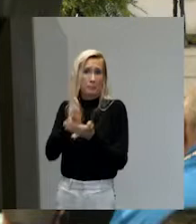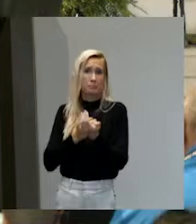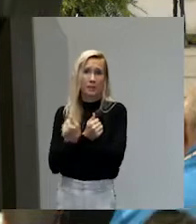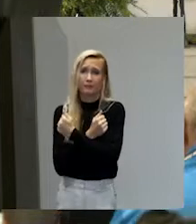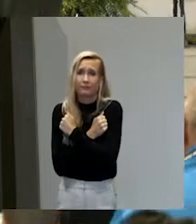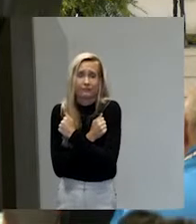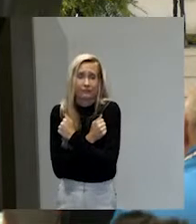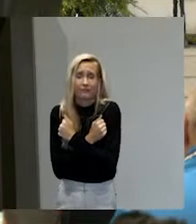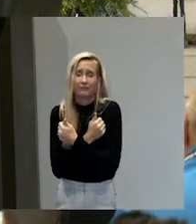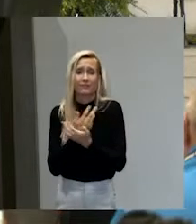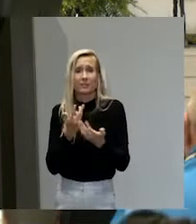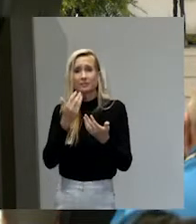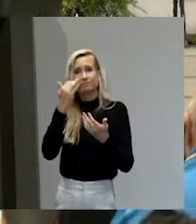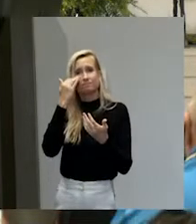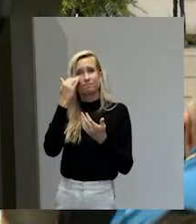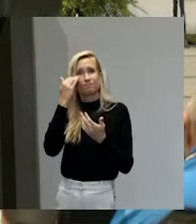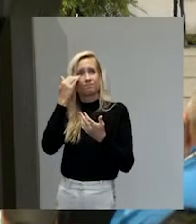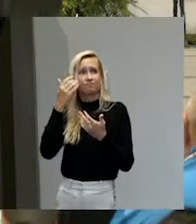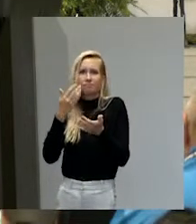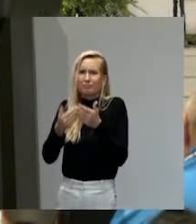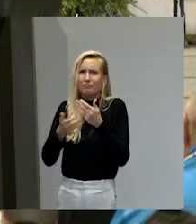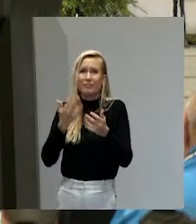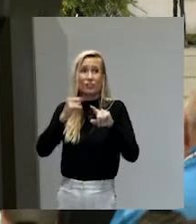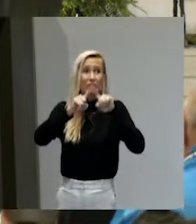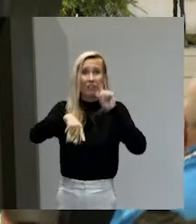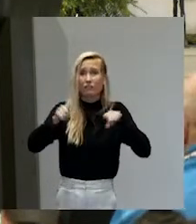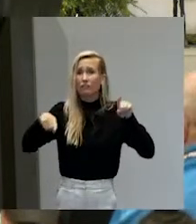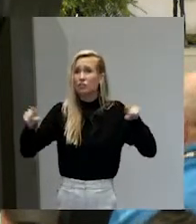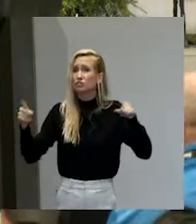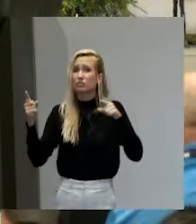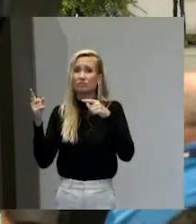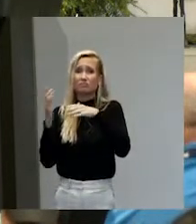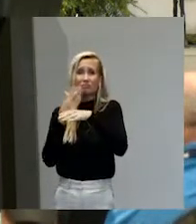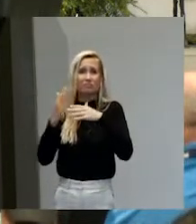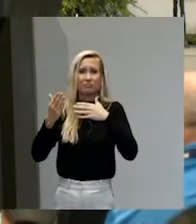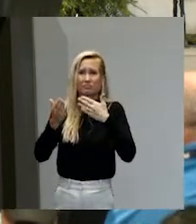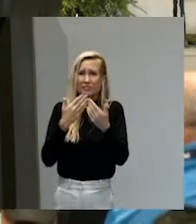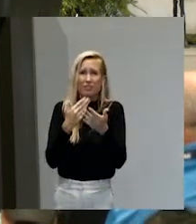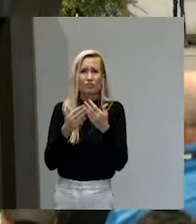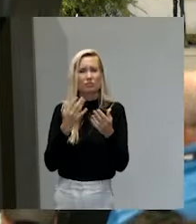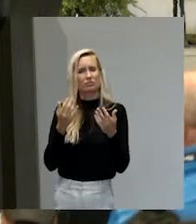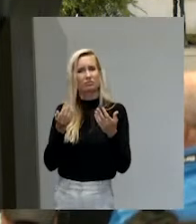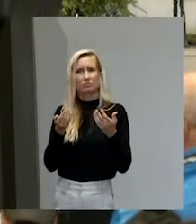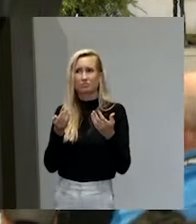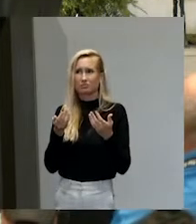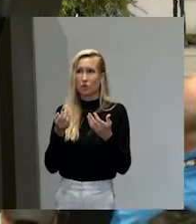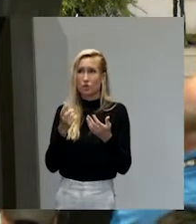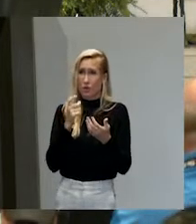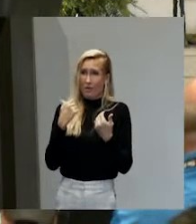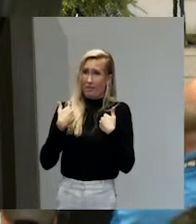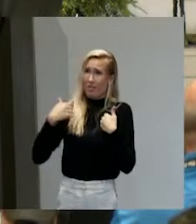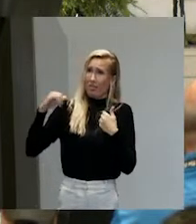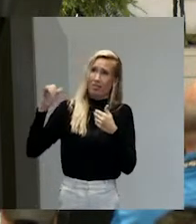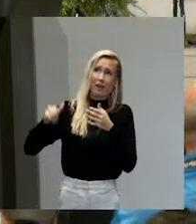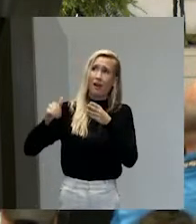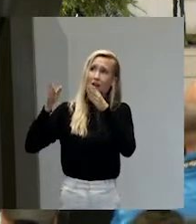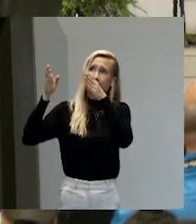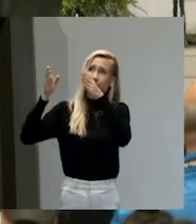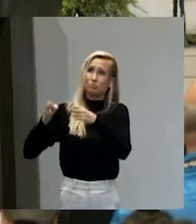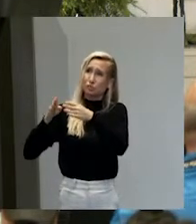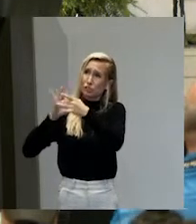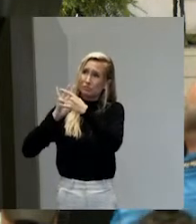or neurodiverse, when you're around people who accept and love you and see you as you are, you're going to